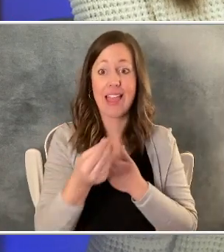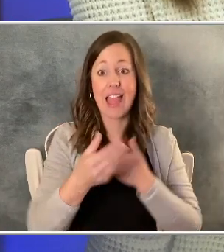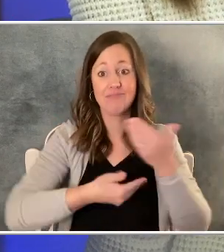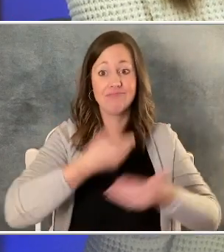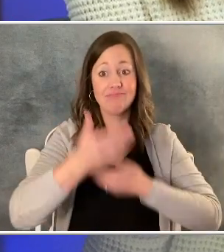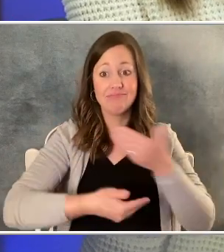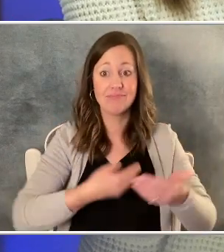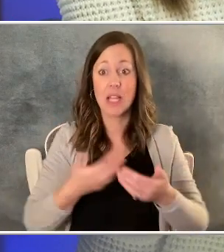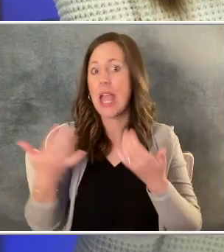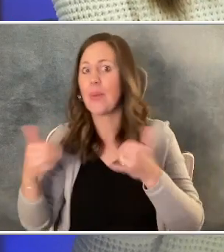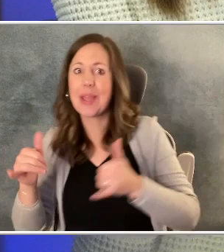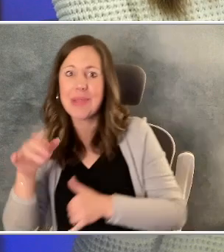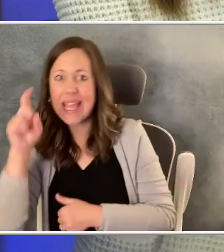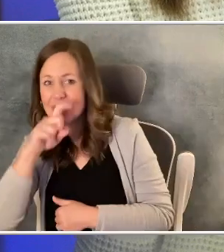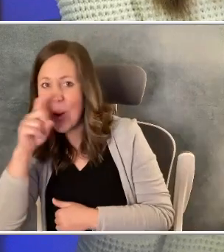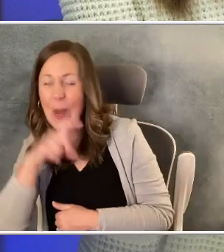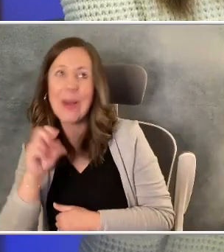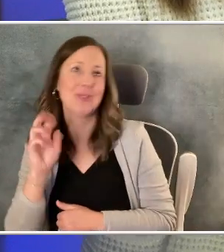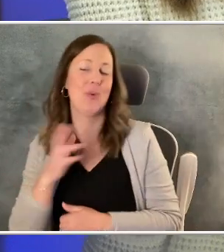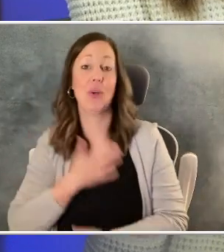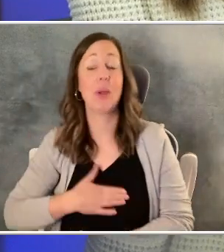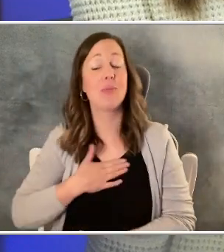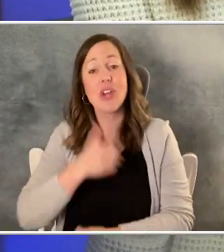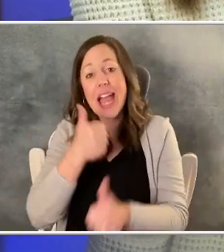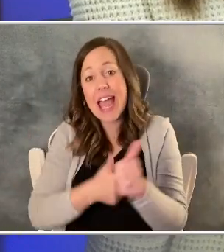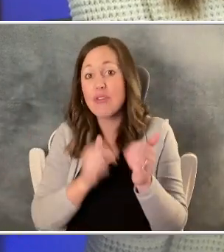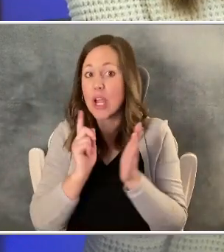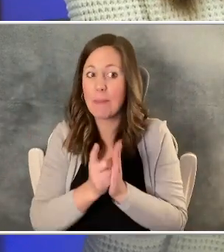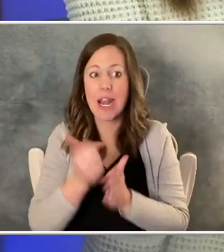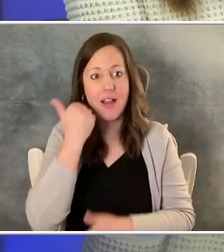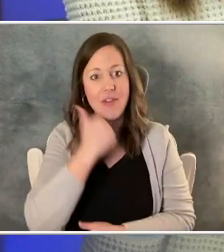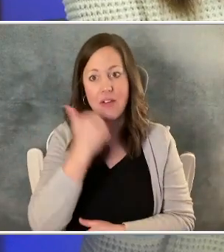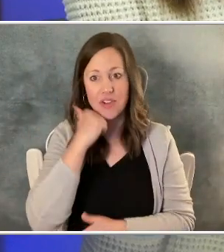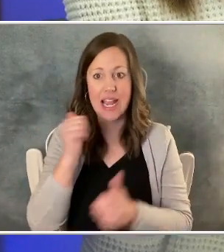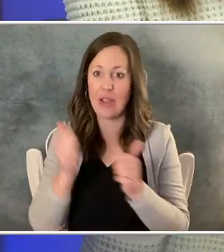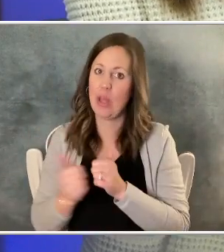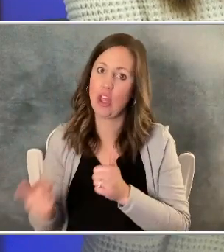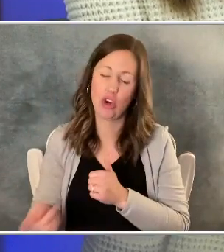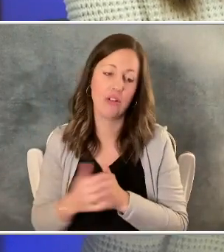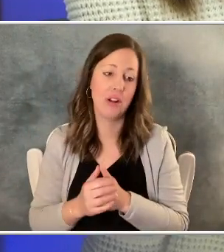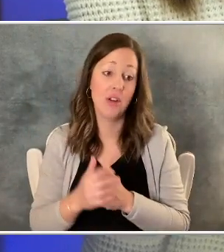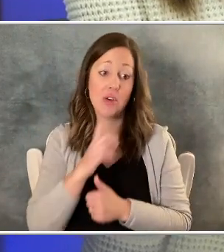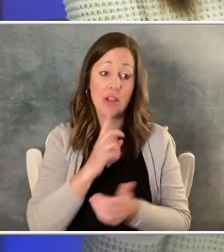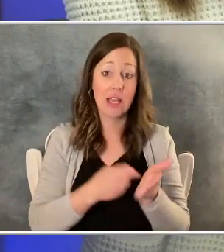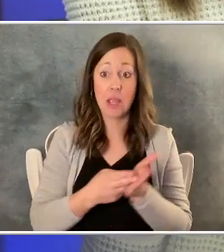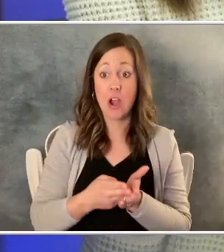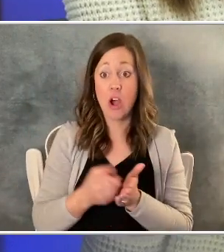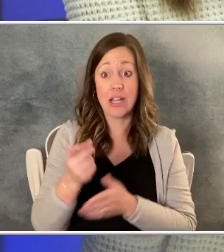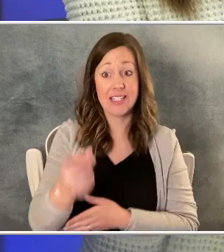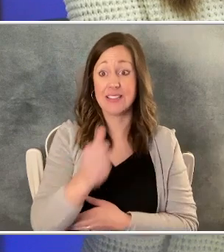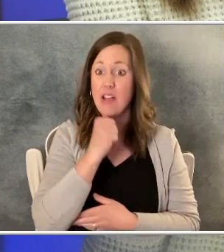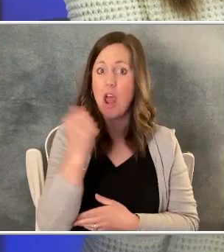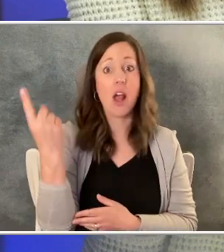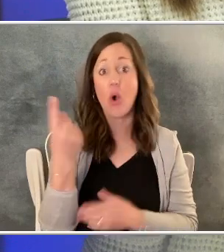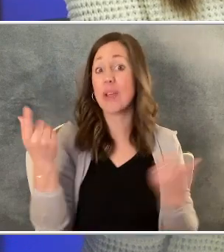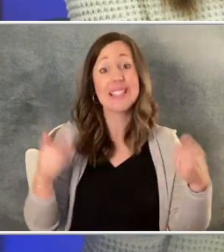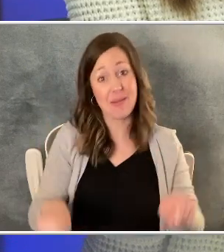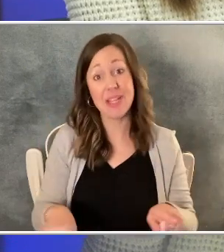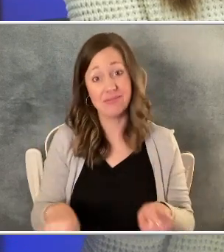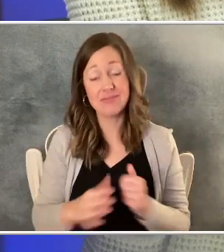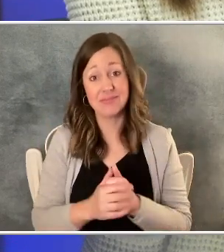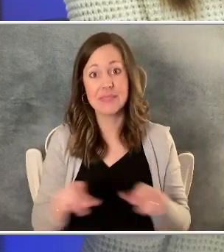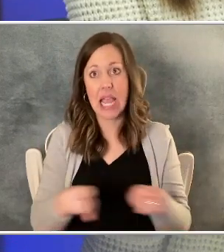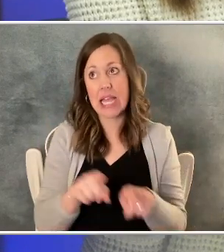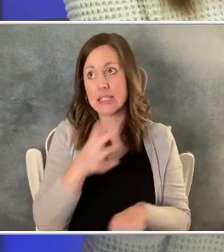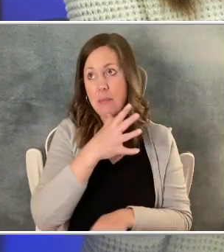we appreciate every minute of every day, which, to be honest, you don't always do as a parent. And so now we appreciate our